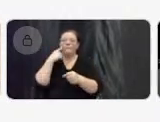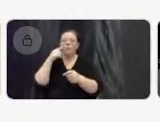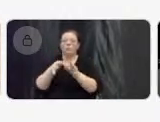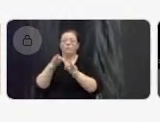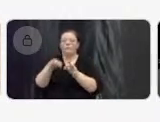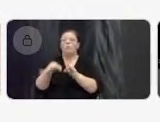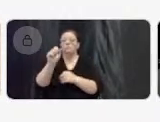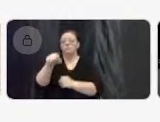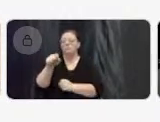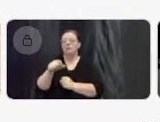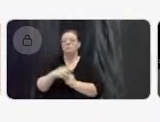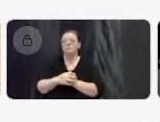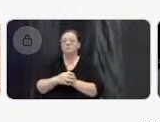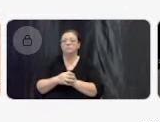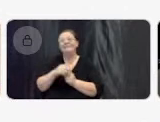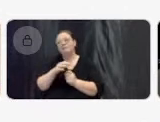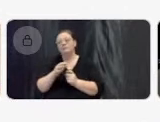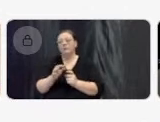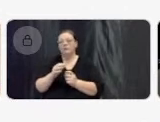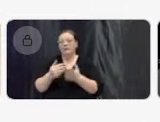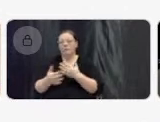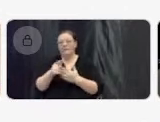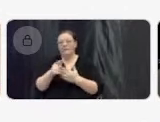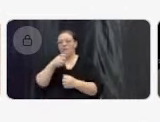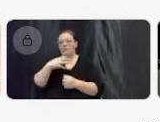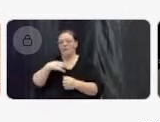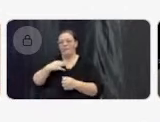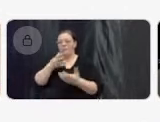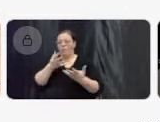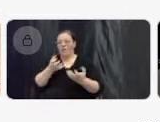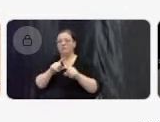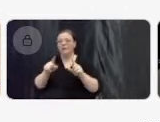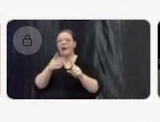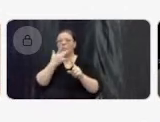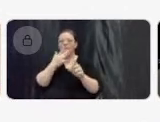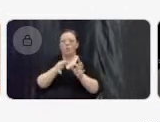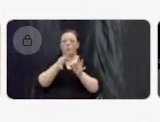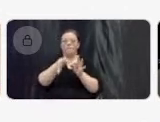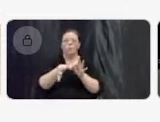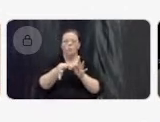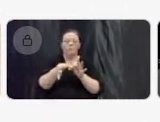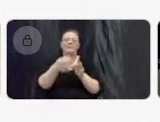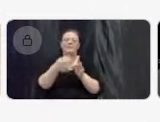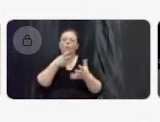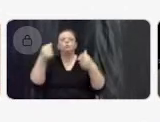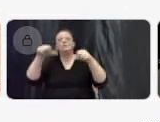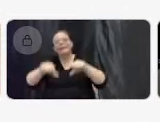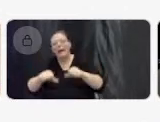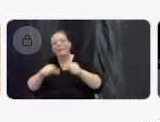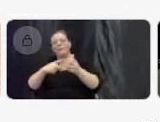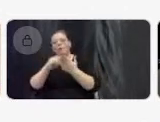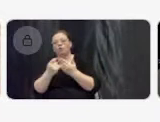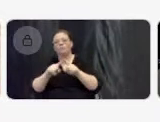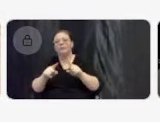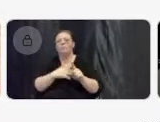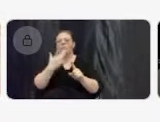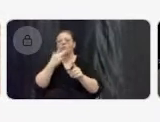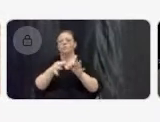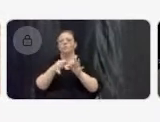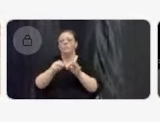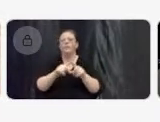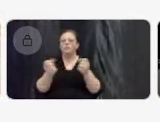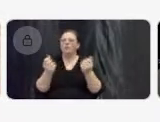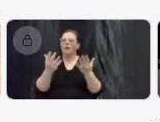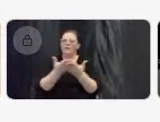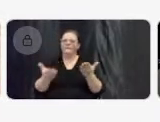and I know that's not what the applicant wants. But I'd rather vote for that than to deny the project. But there's a whole lot of